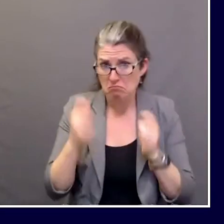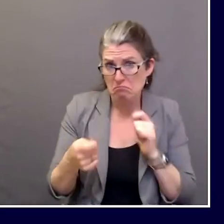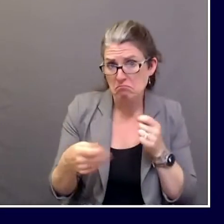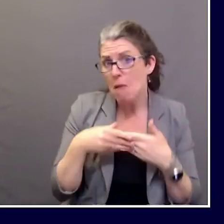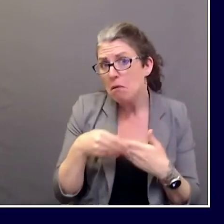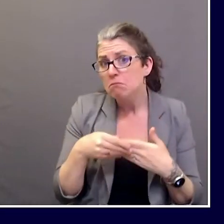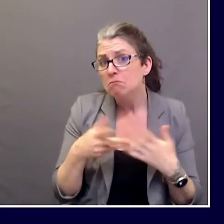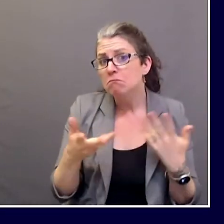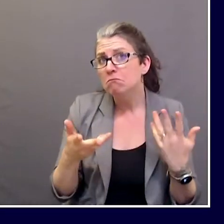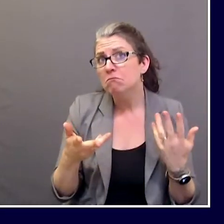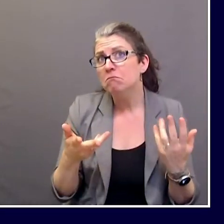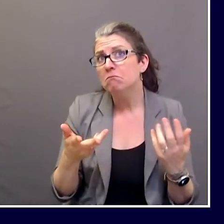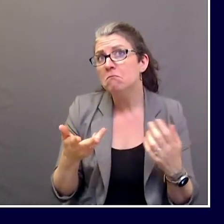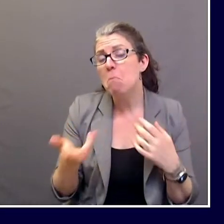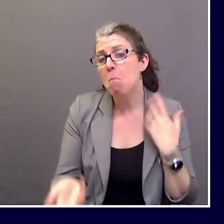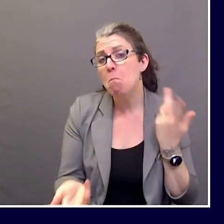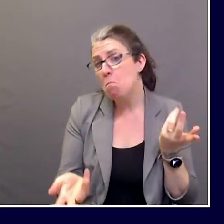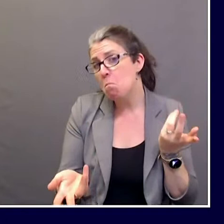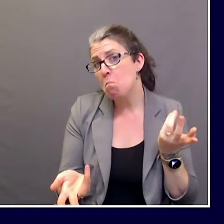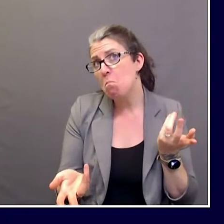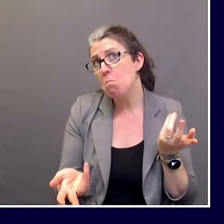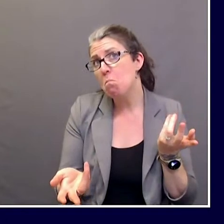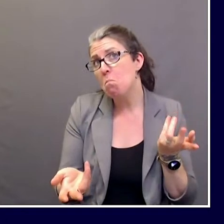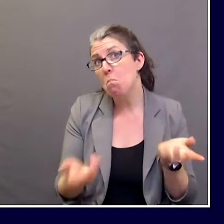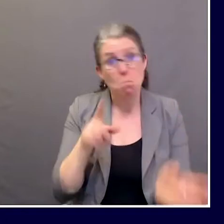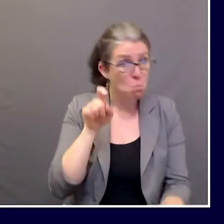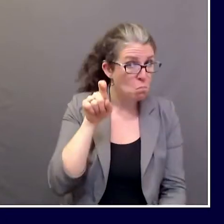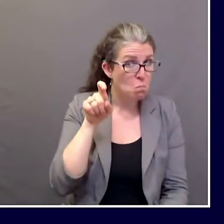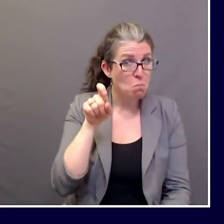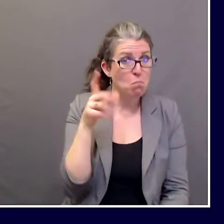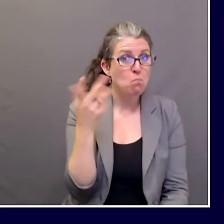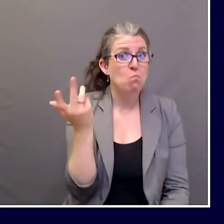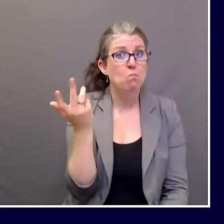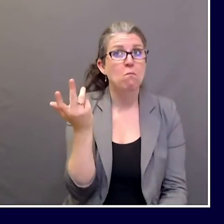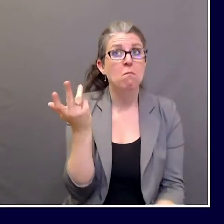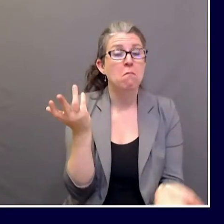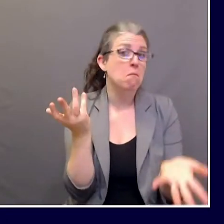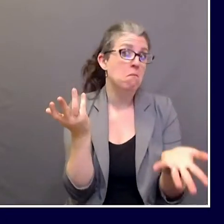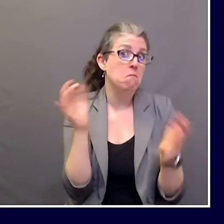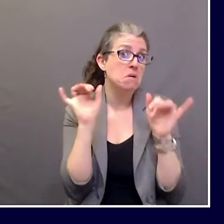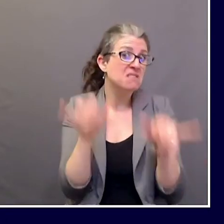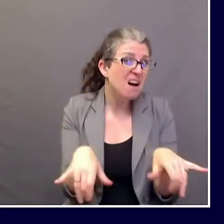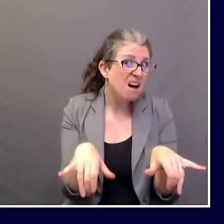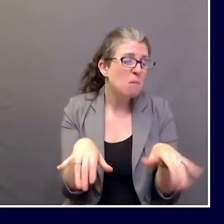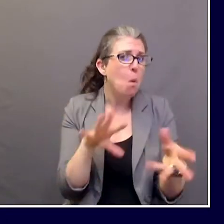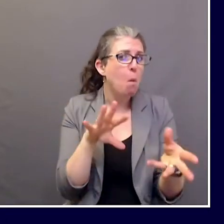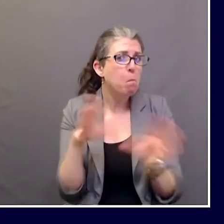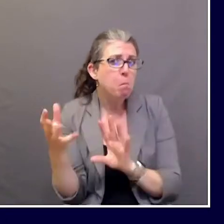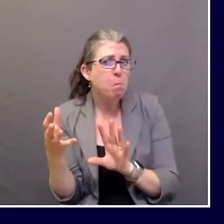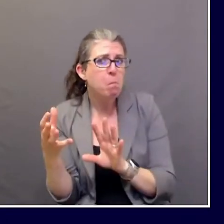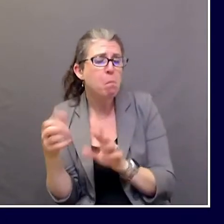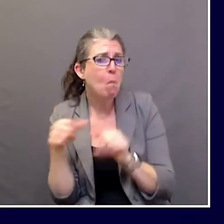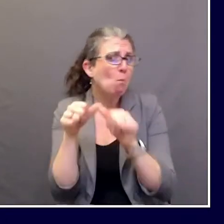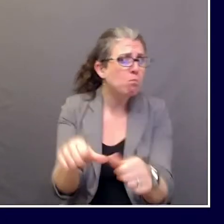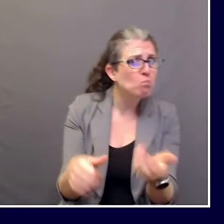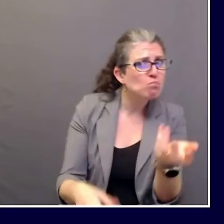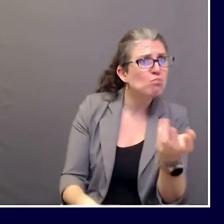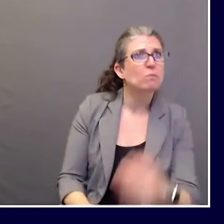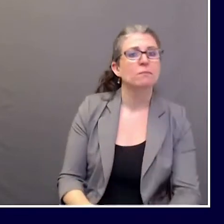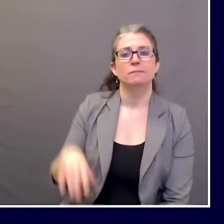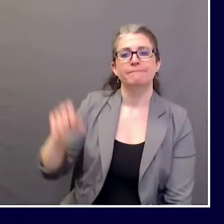with if we're looking at a longish pause of the use of the J&J vaccine? Yes, Patrick, the answer is